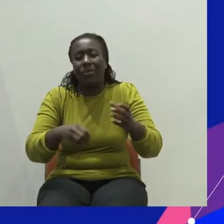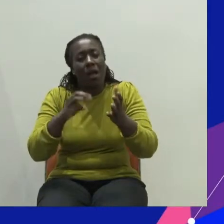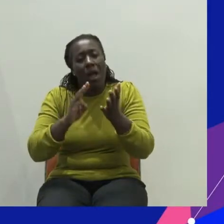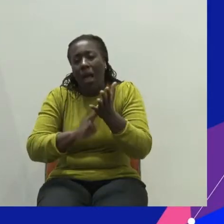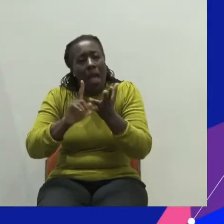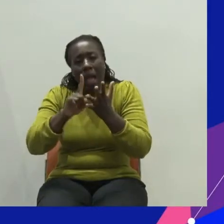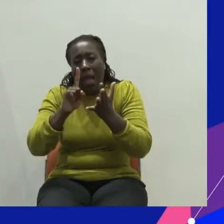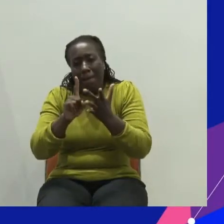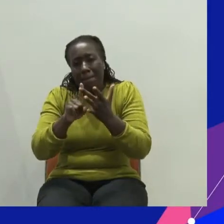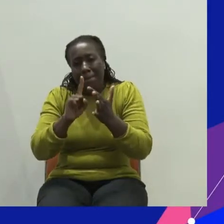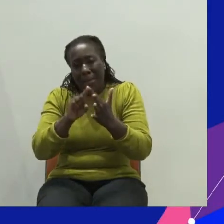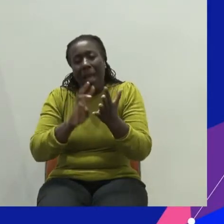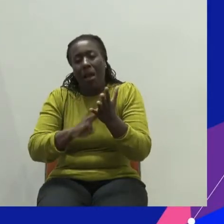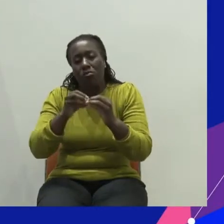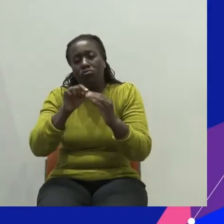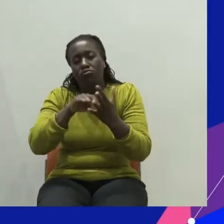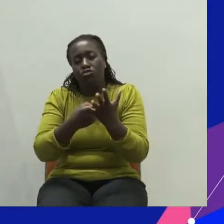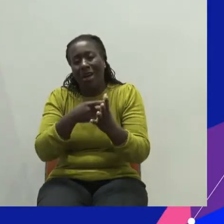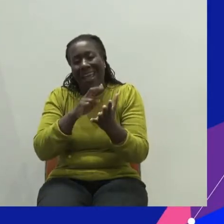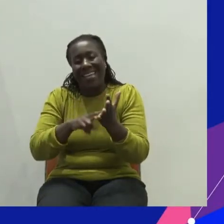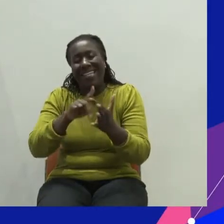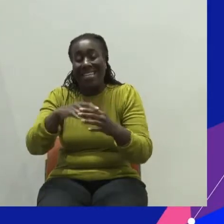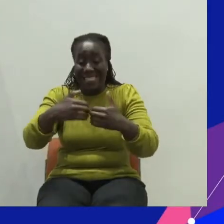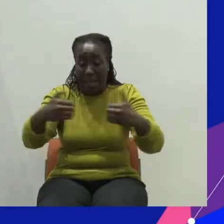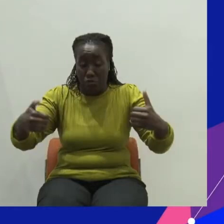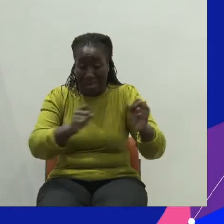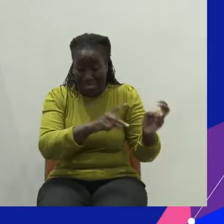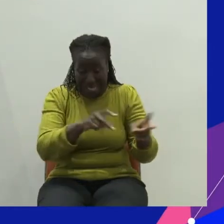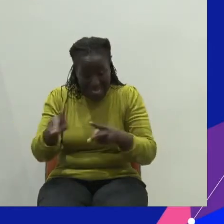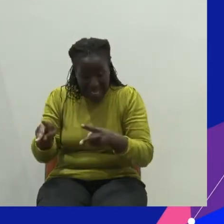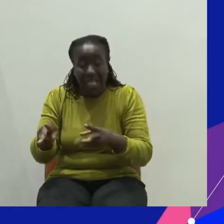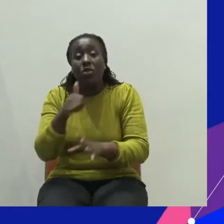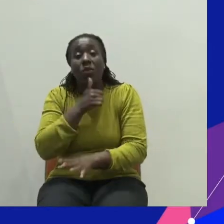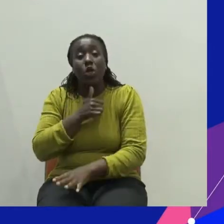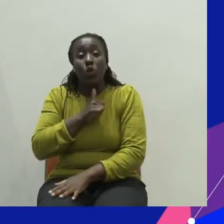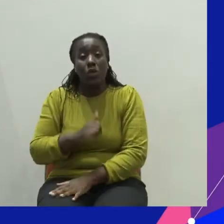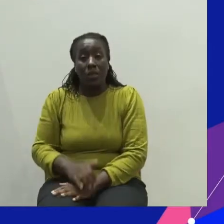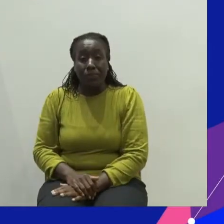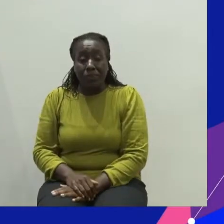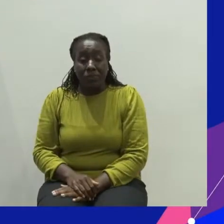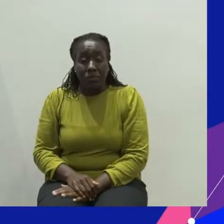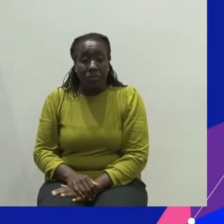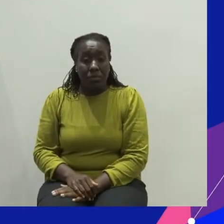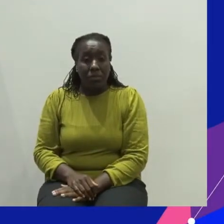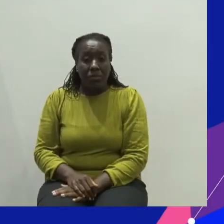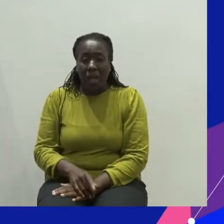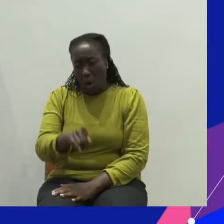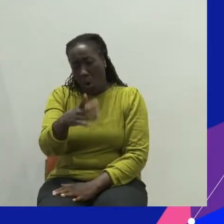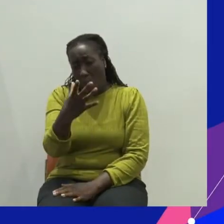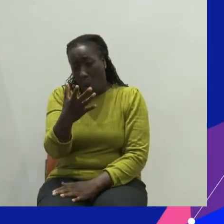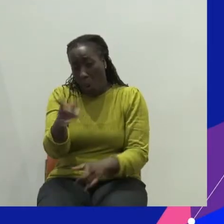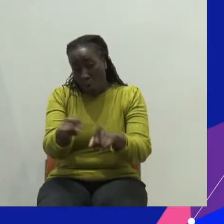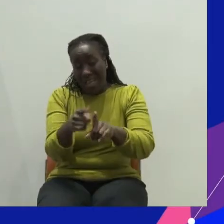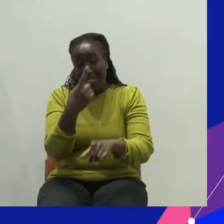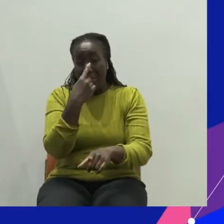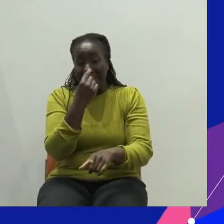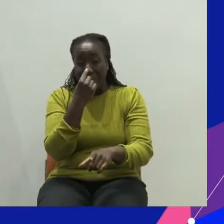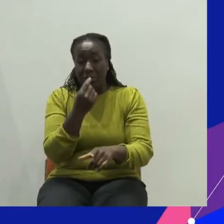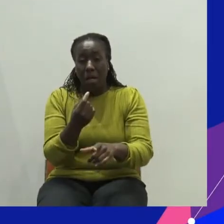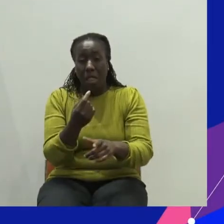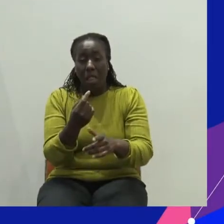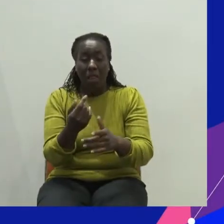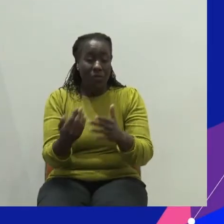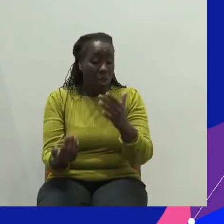is just things I'm aware of. There are new membrane separation techniques that are being used. And you also have the potential for